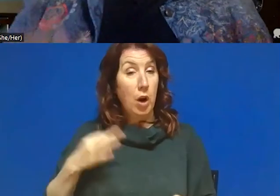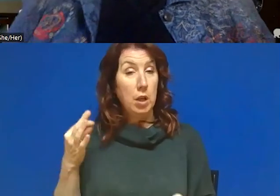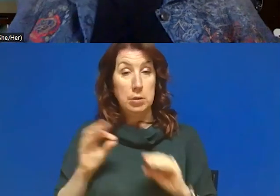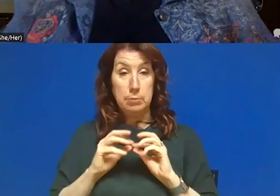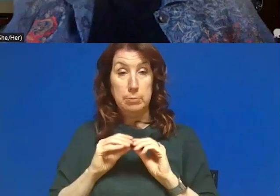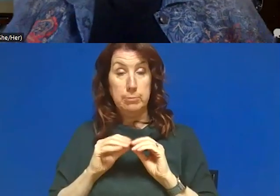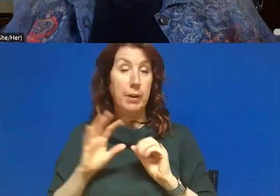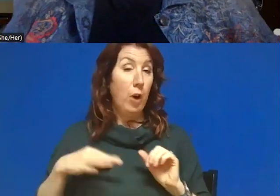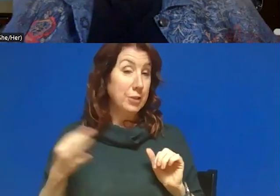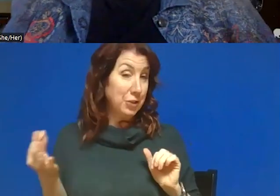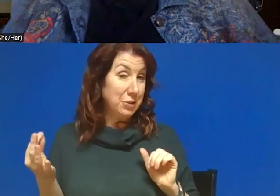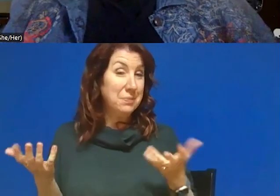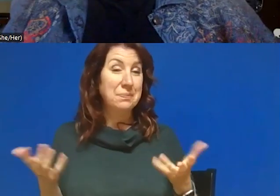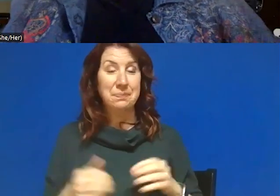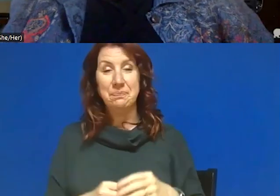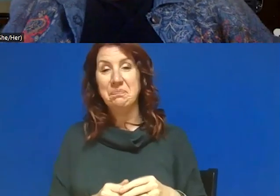so I speak French.